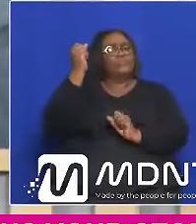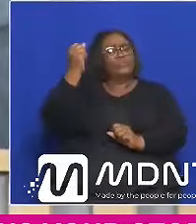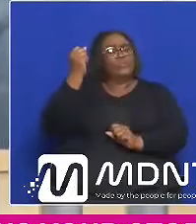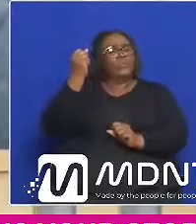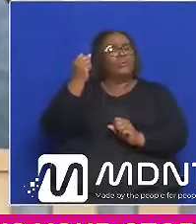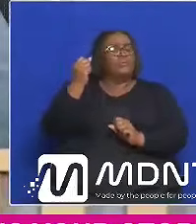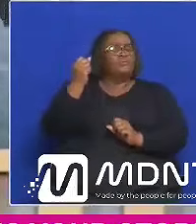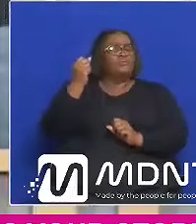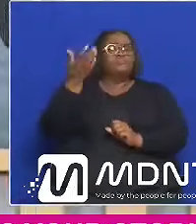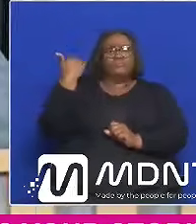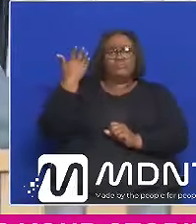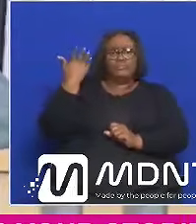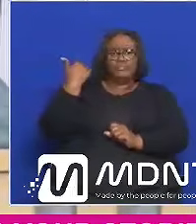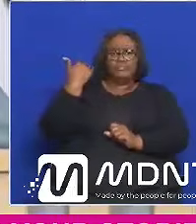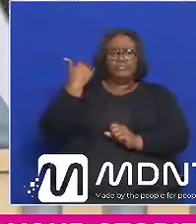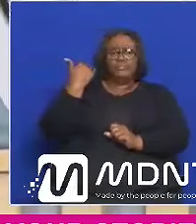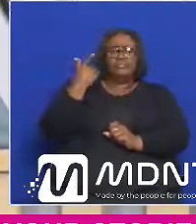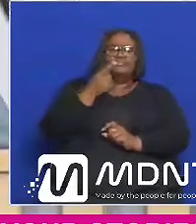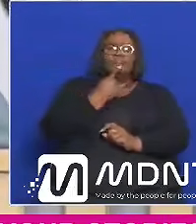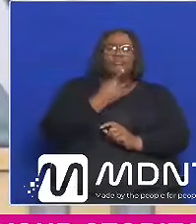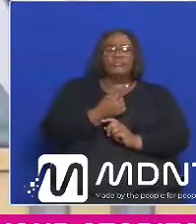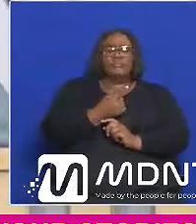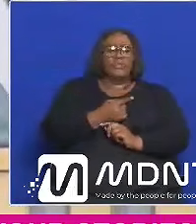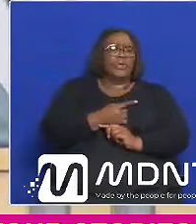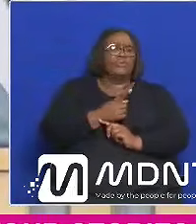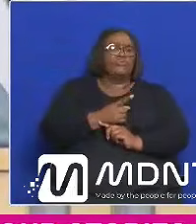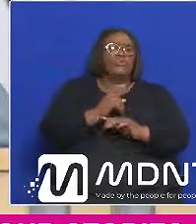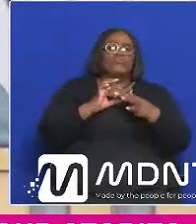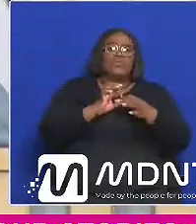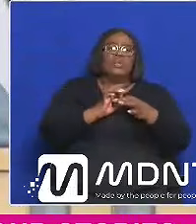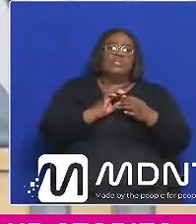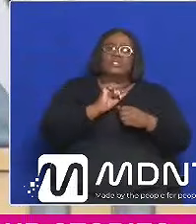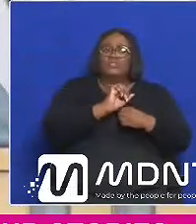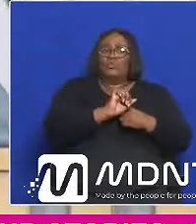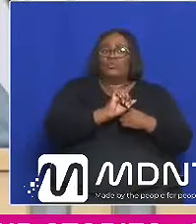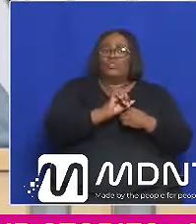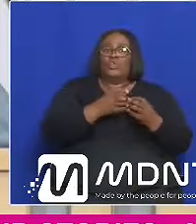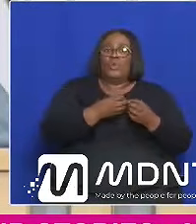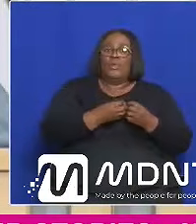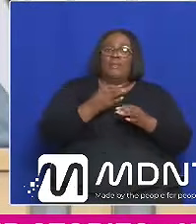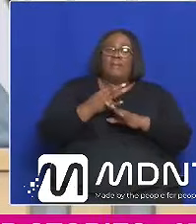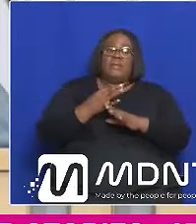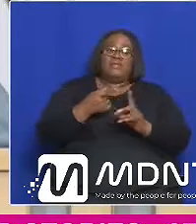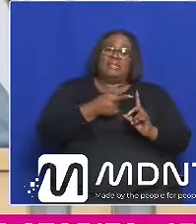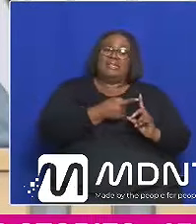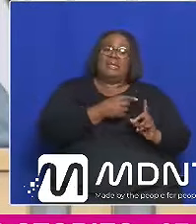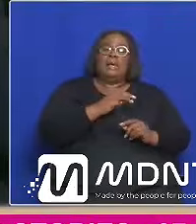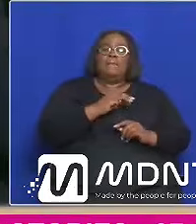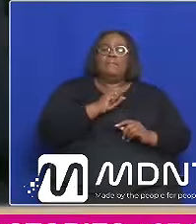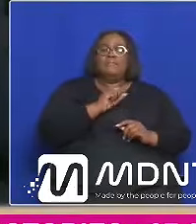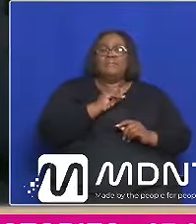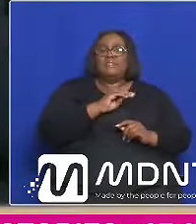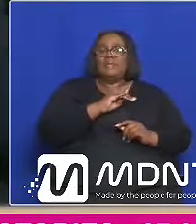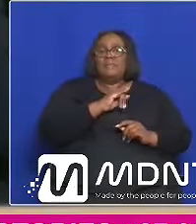previously that your only relationship with Mr. Msibi was your VIP CAT protection and